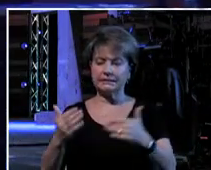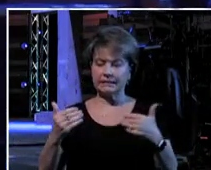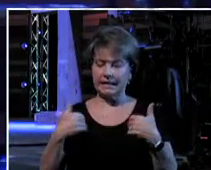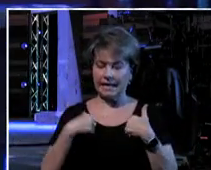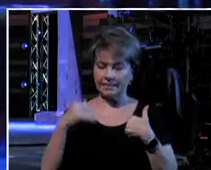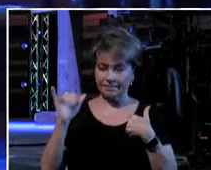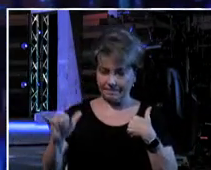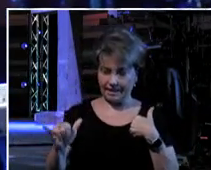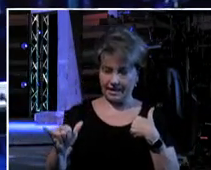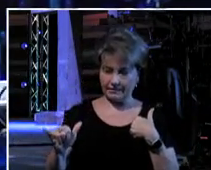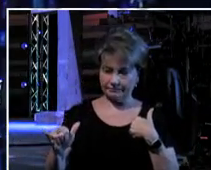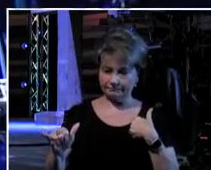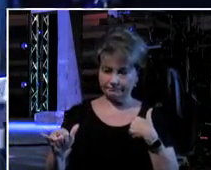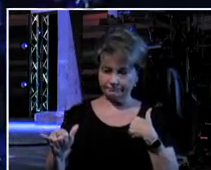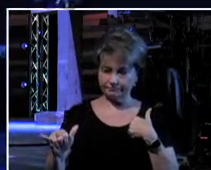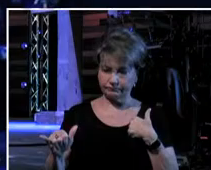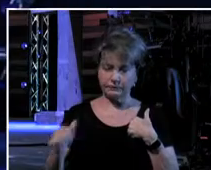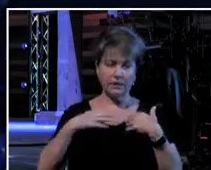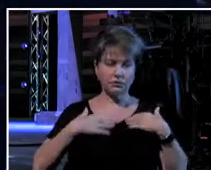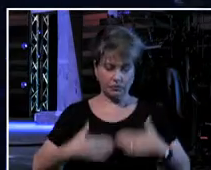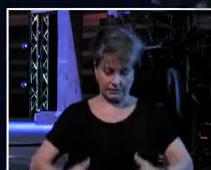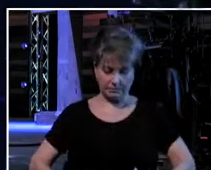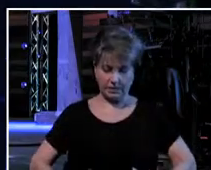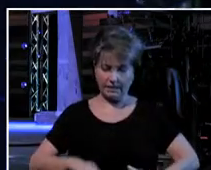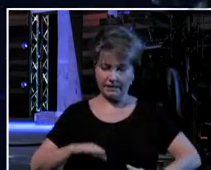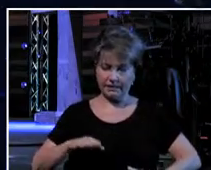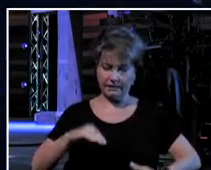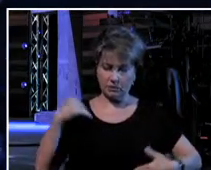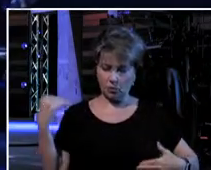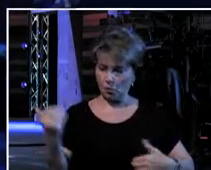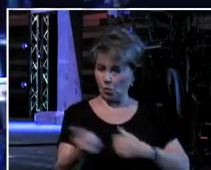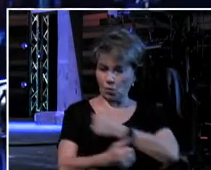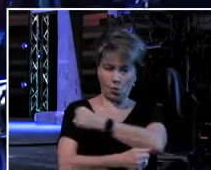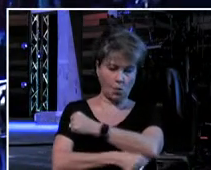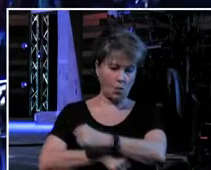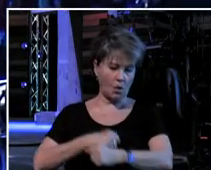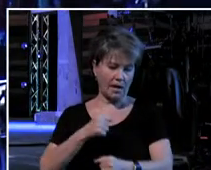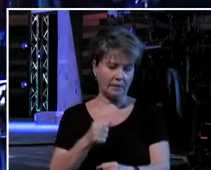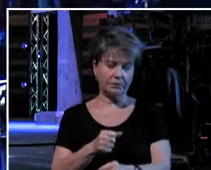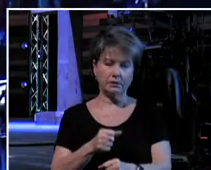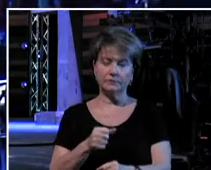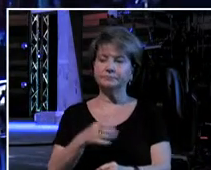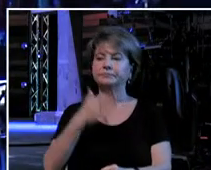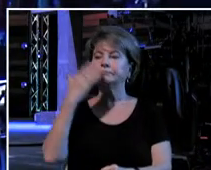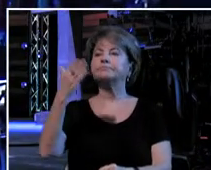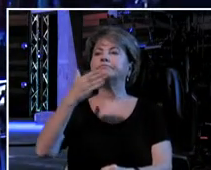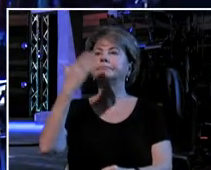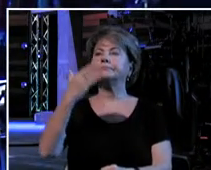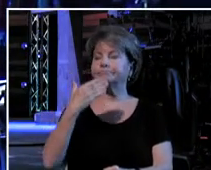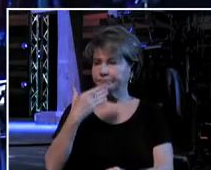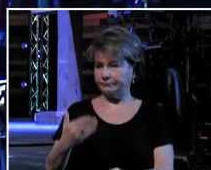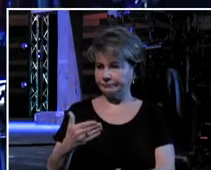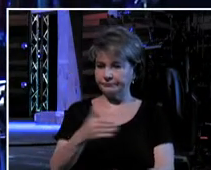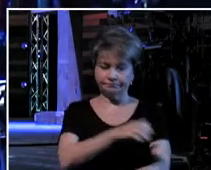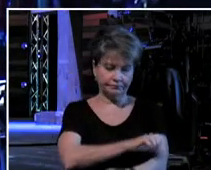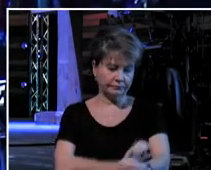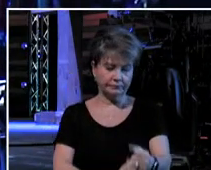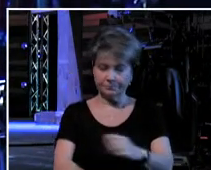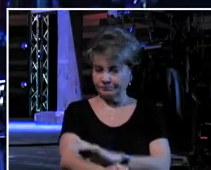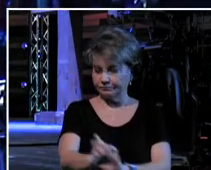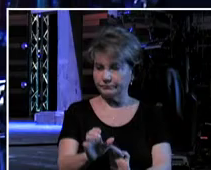never been placed in, and his body was wrapped in those strips of linen, and this is what